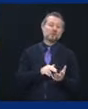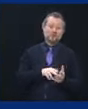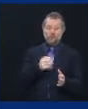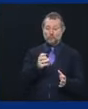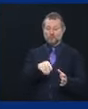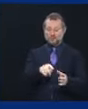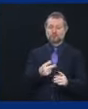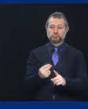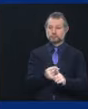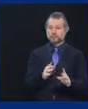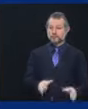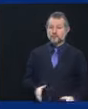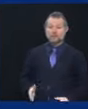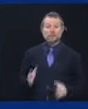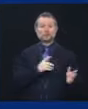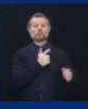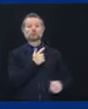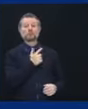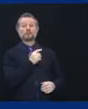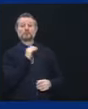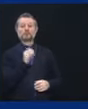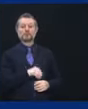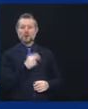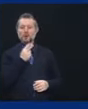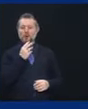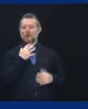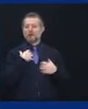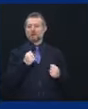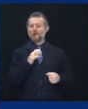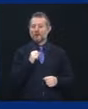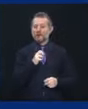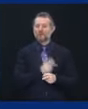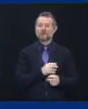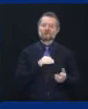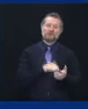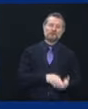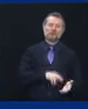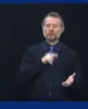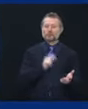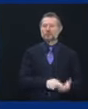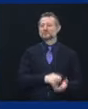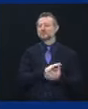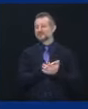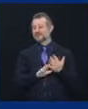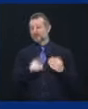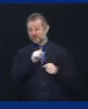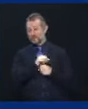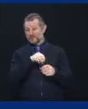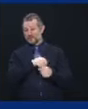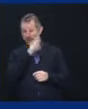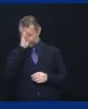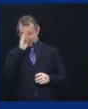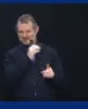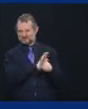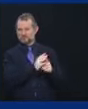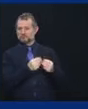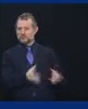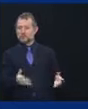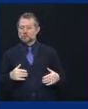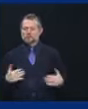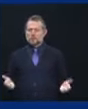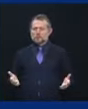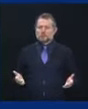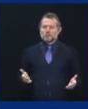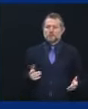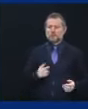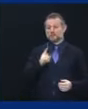21% to the healthcare workers and the providers who are providing to the healthcare workers. So, hospitals are doing the